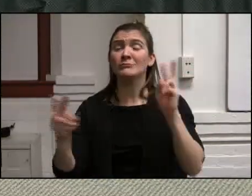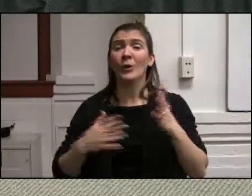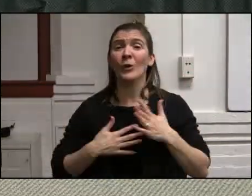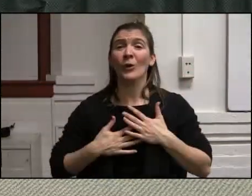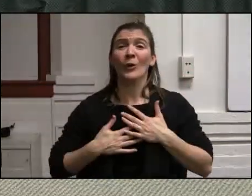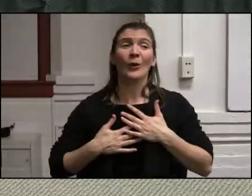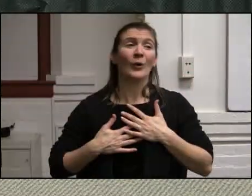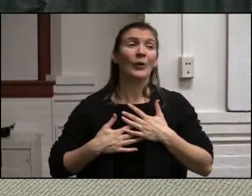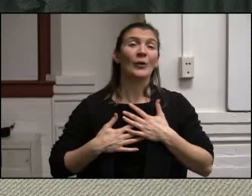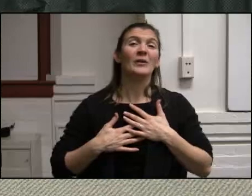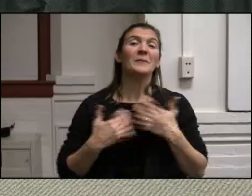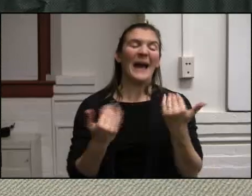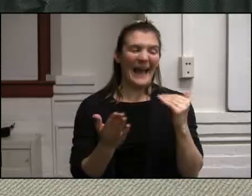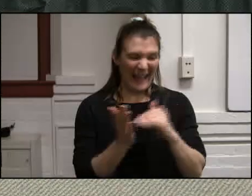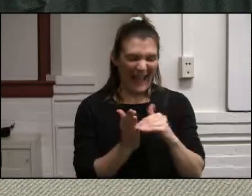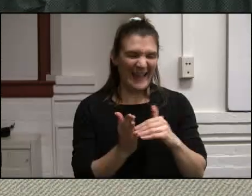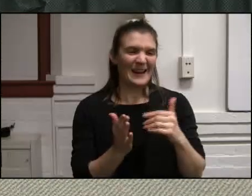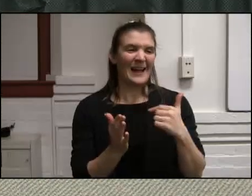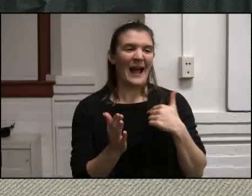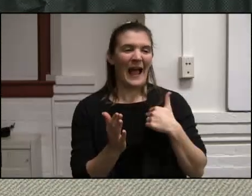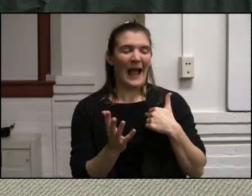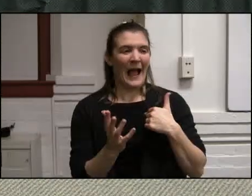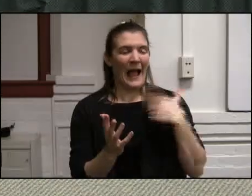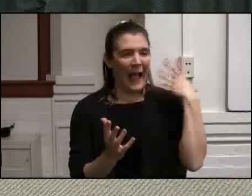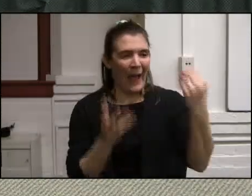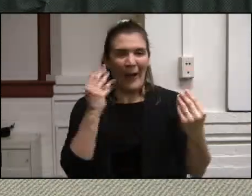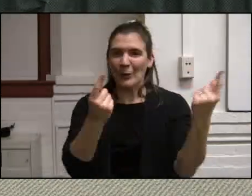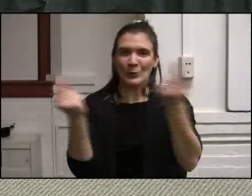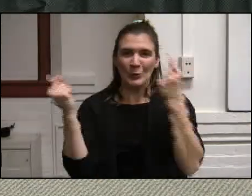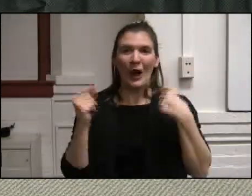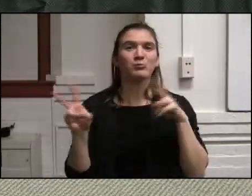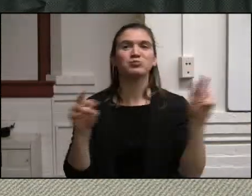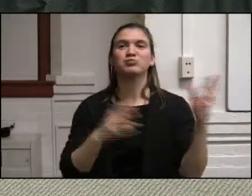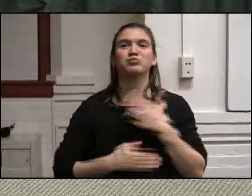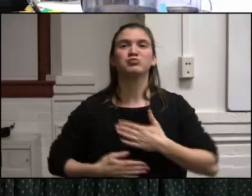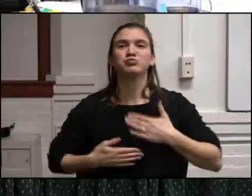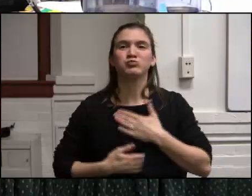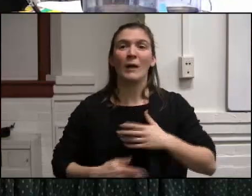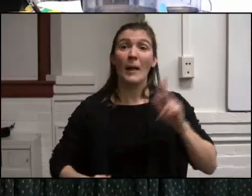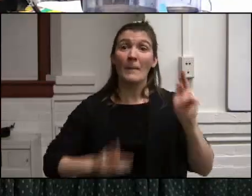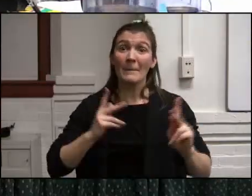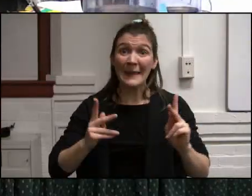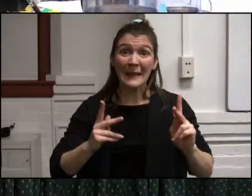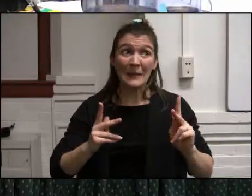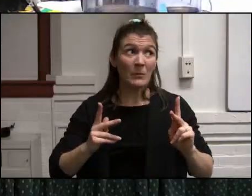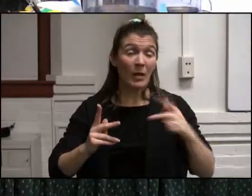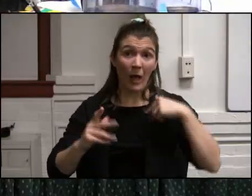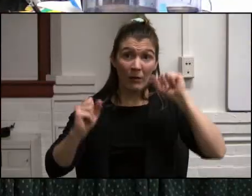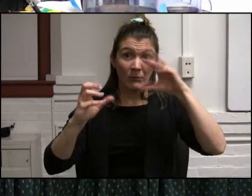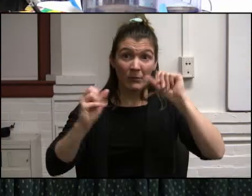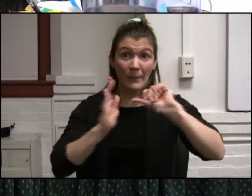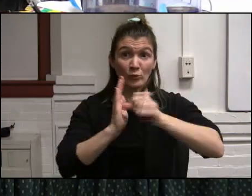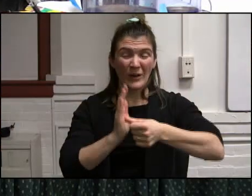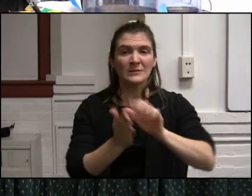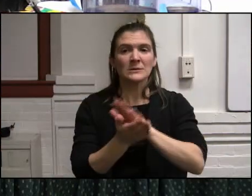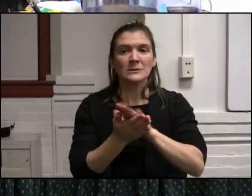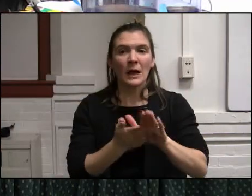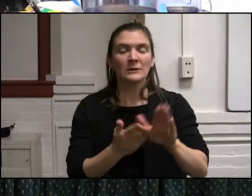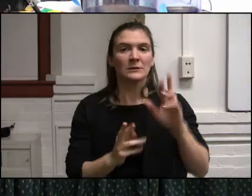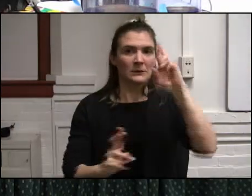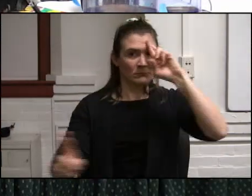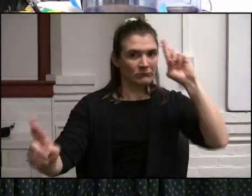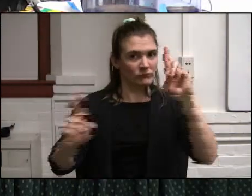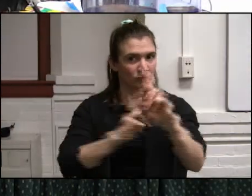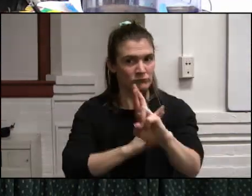this afternoon and then again this evening, because I had to be out, that People are being remarkably considerate